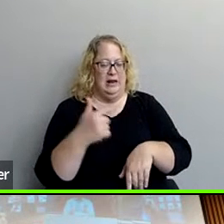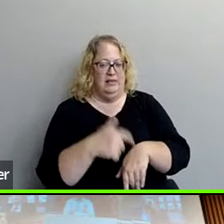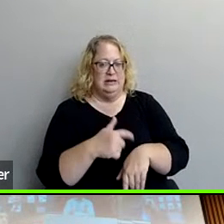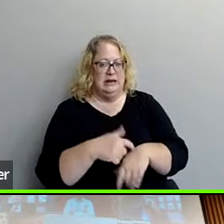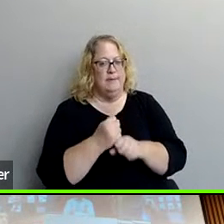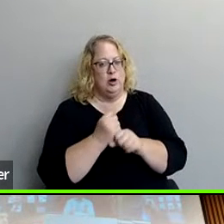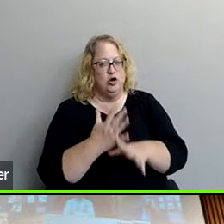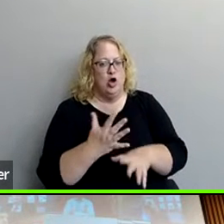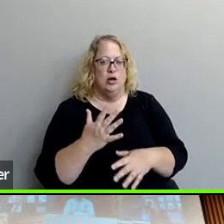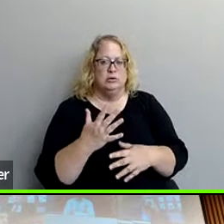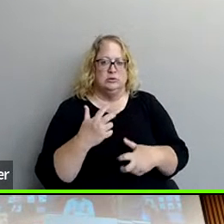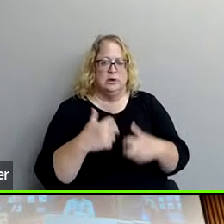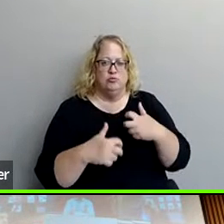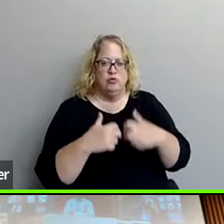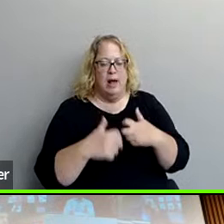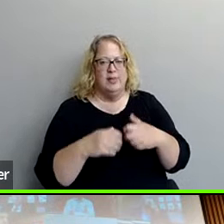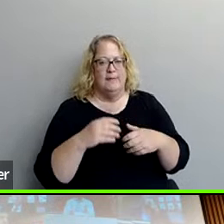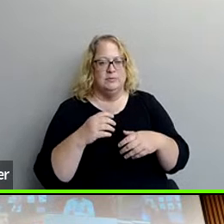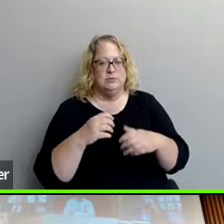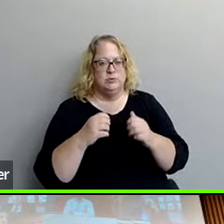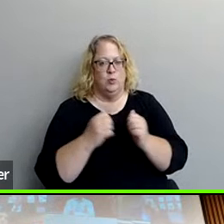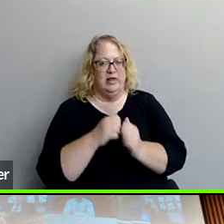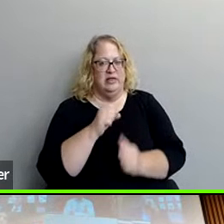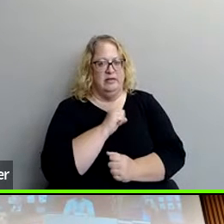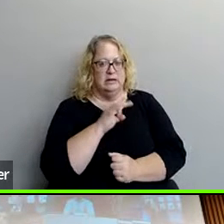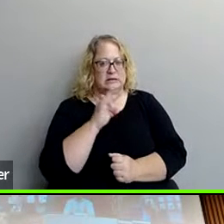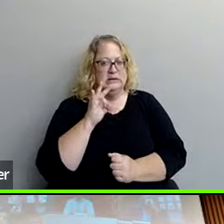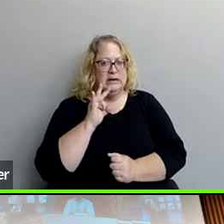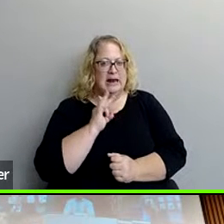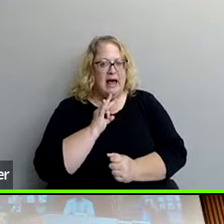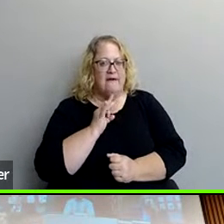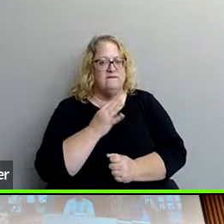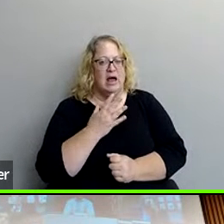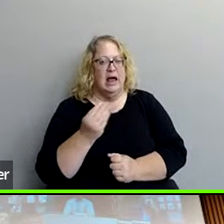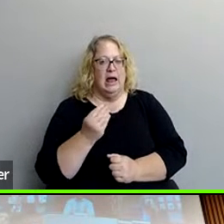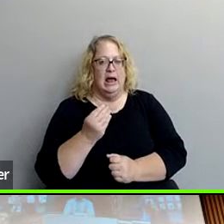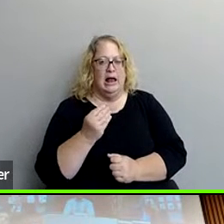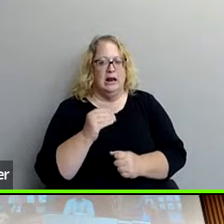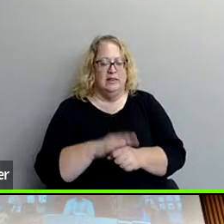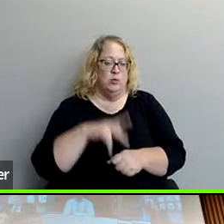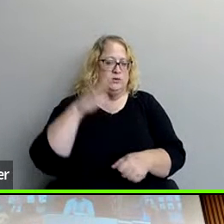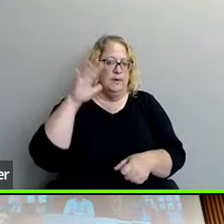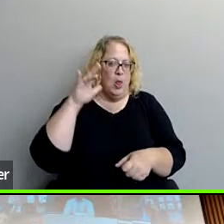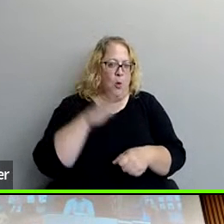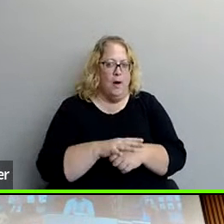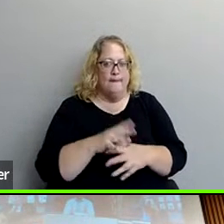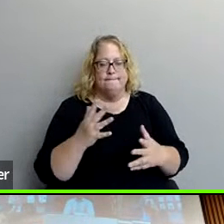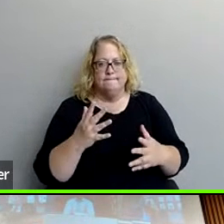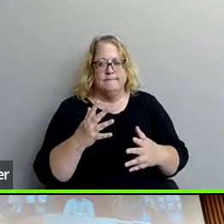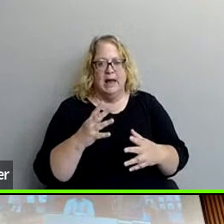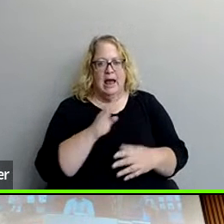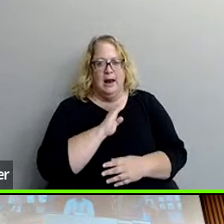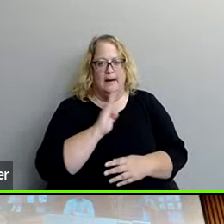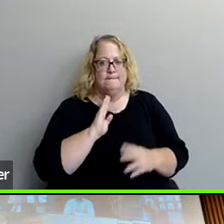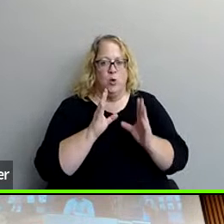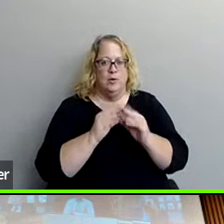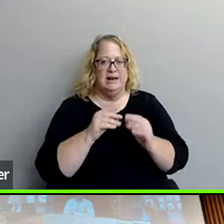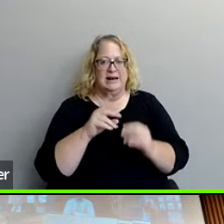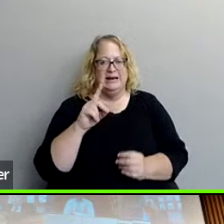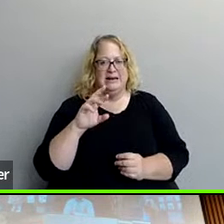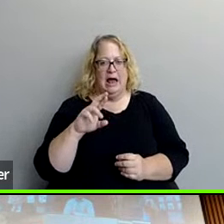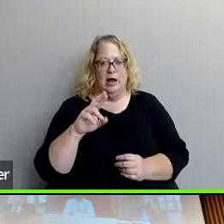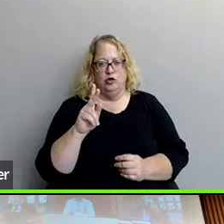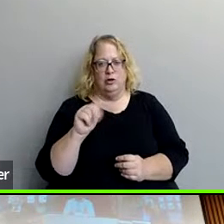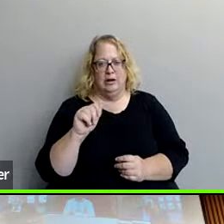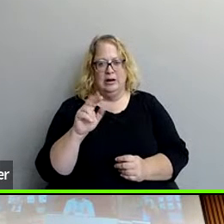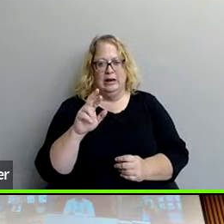And that caused some strife within the staff. And there was a blow up at a board meeting. Dr. Kakis